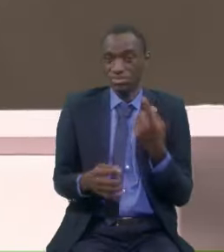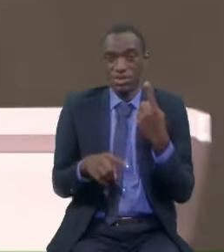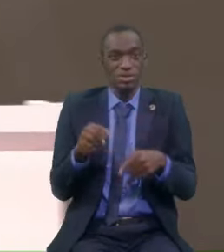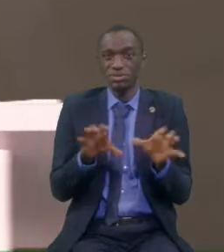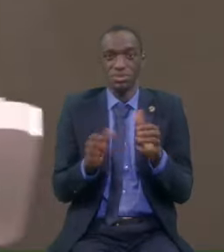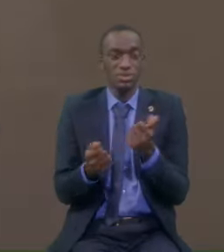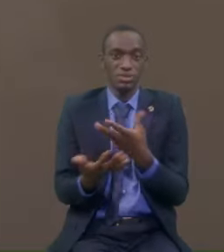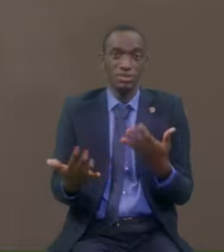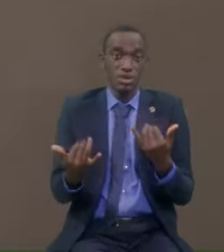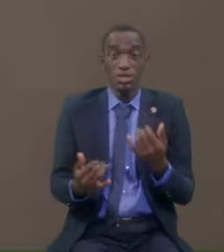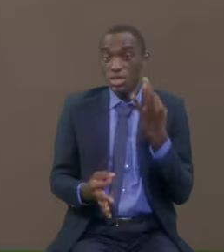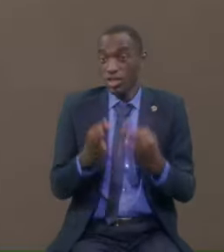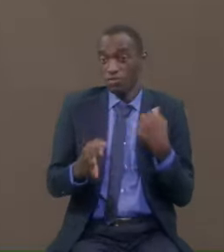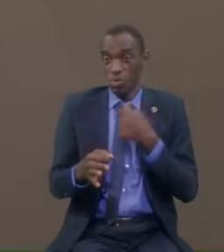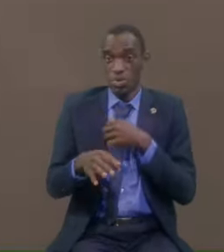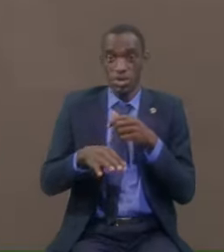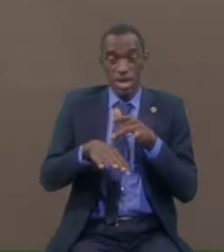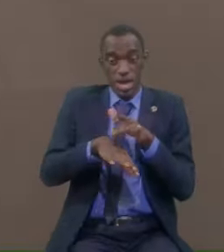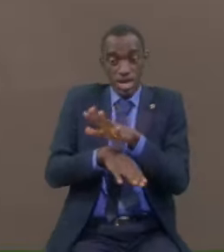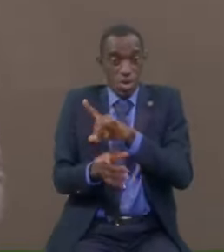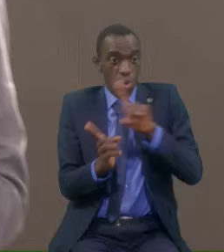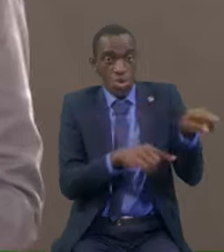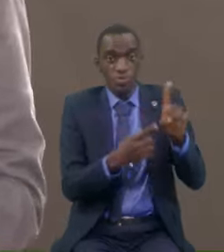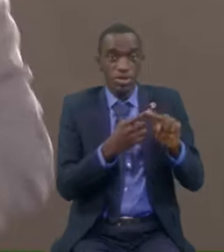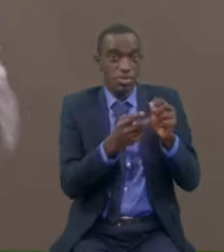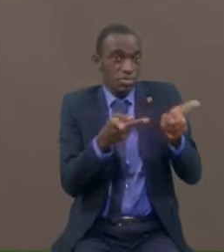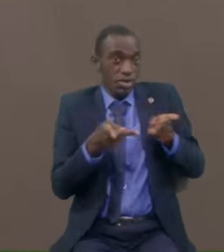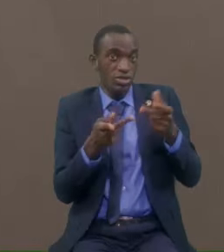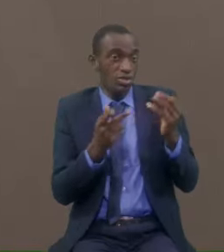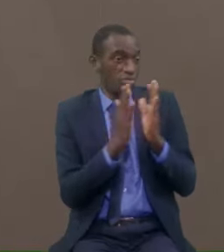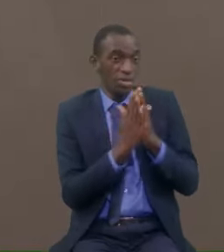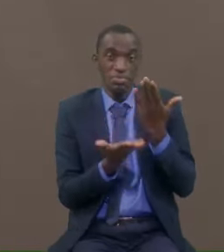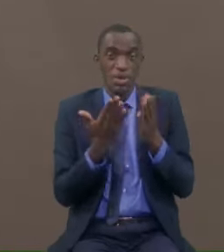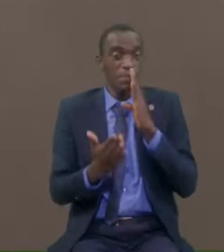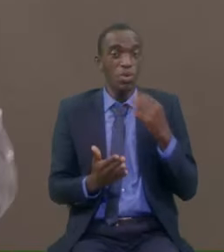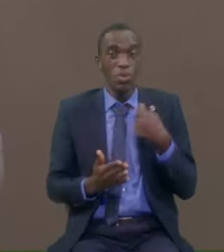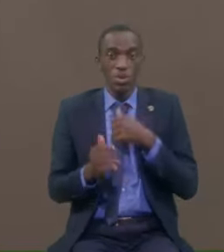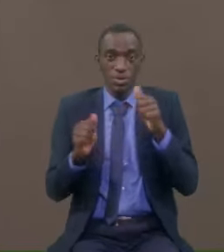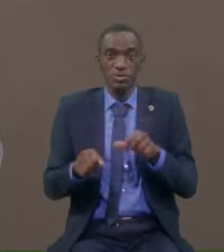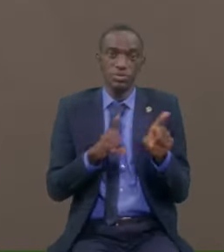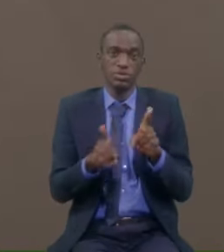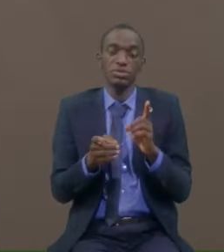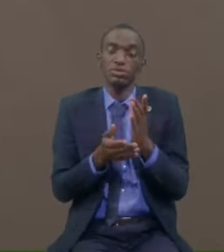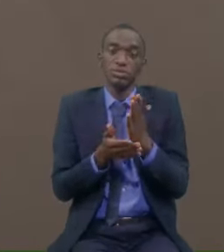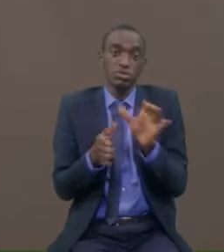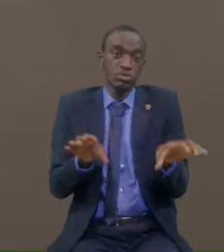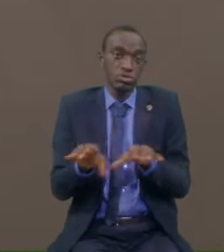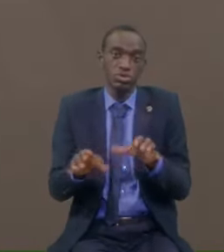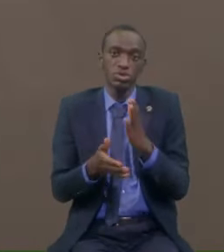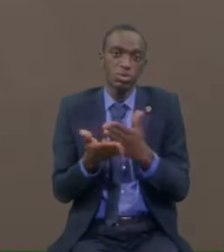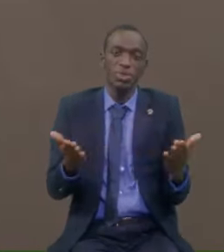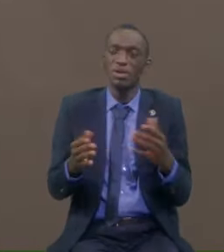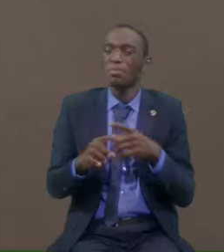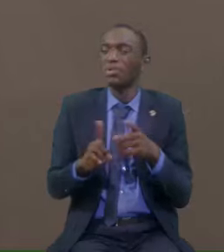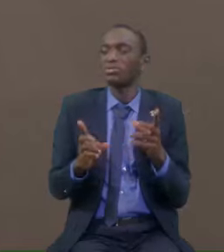to this place of prayer, would have been able to do something. No. Because they were blessed, they